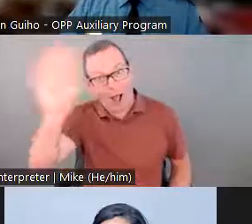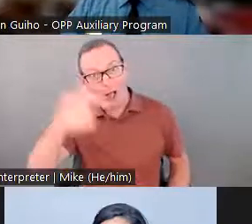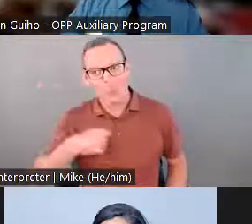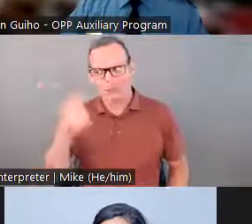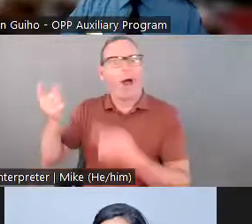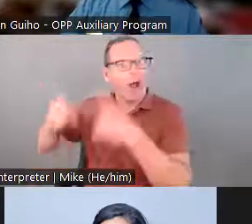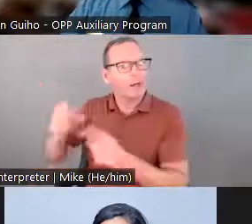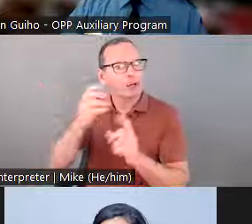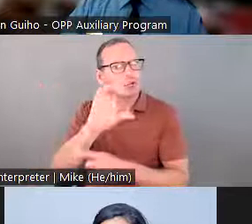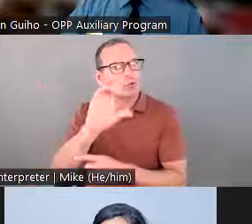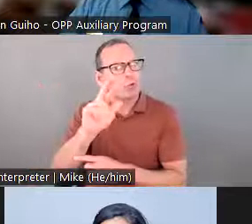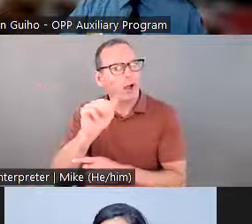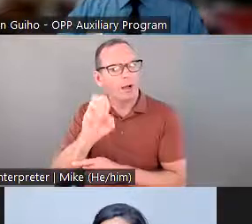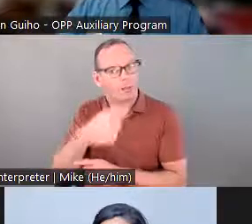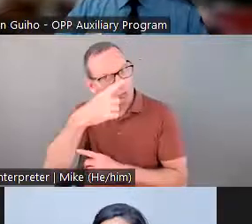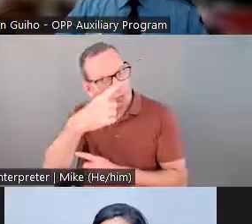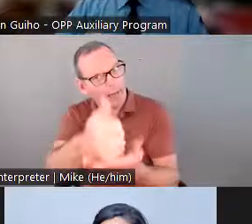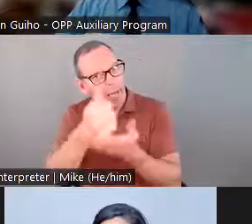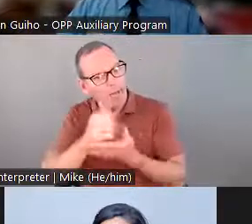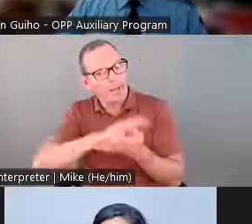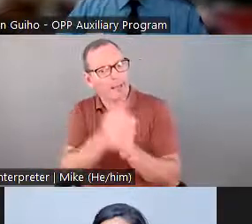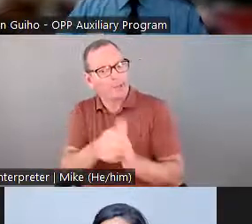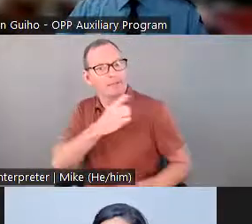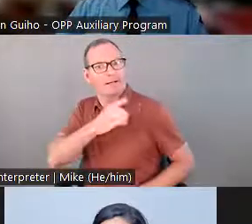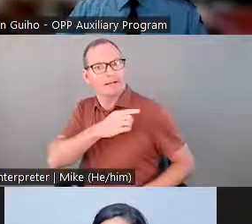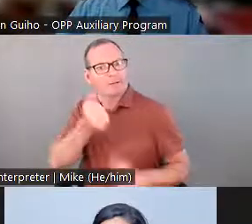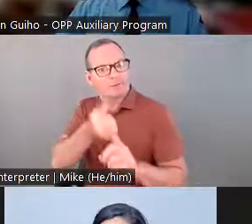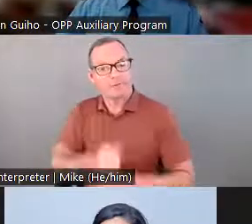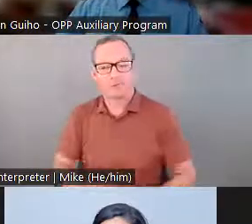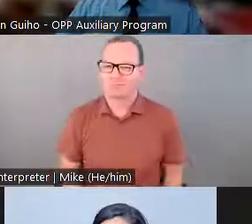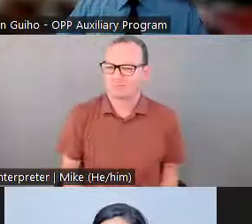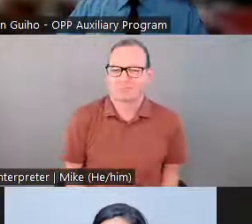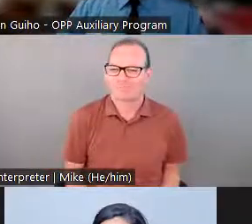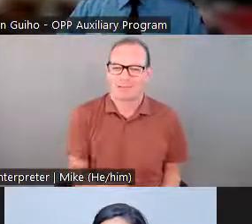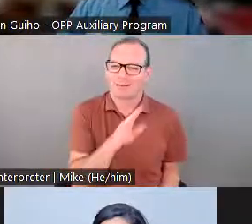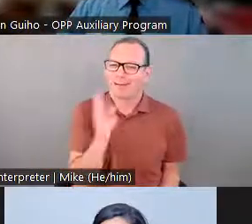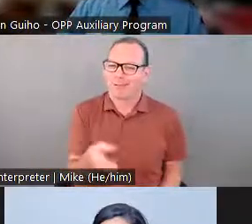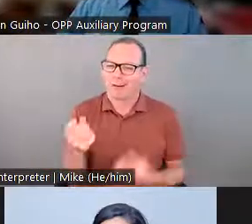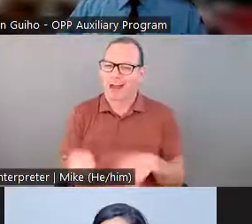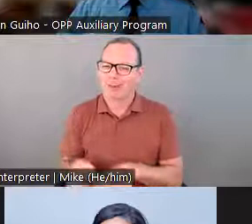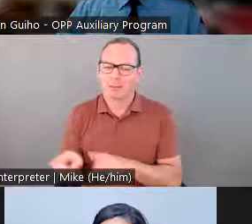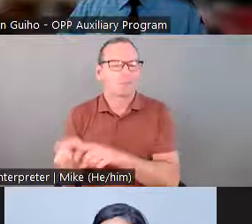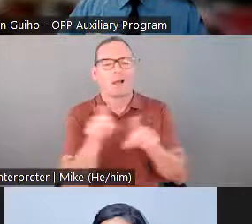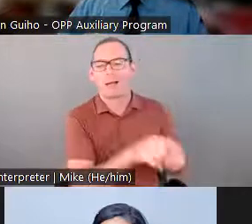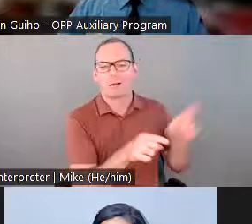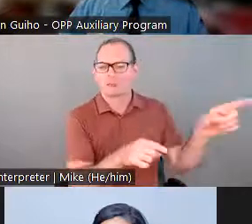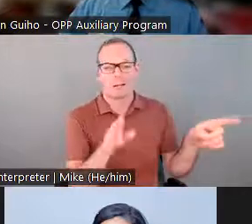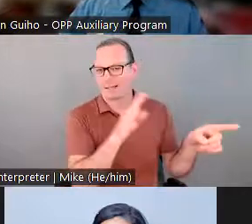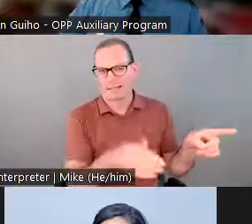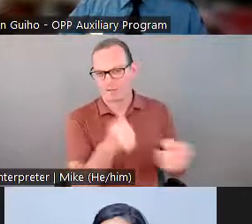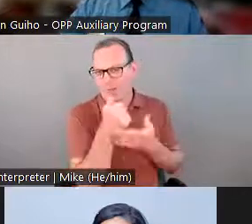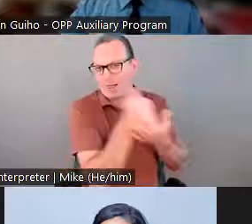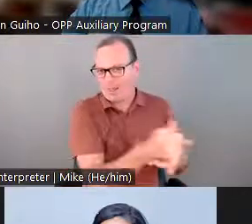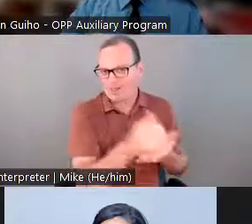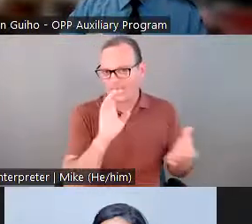withdraw money from your account, bring it to someone, deliver the cash to them, and then once we arrest the